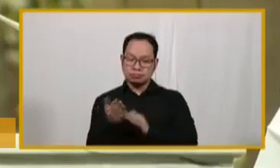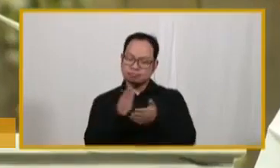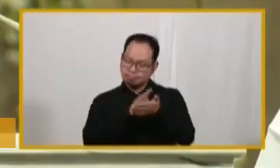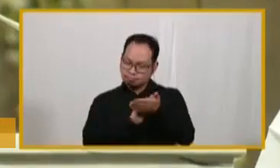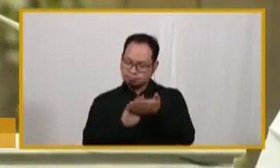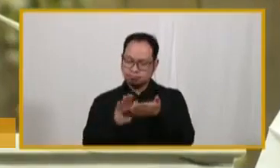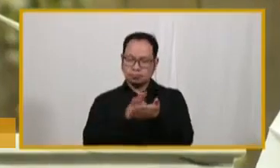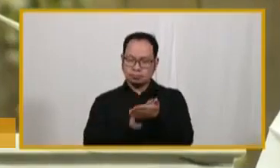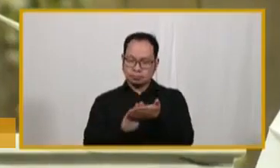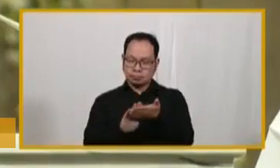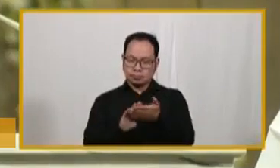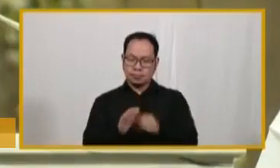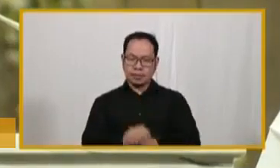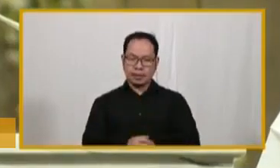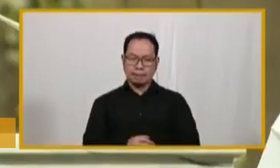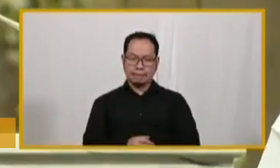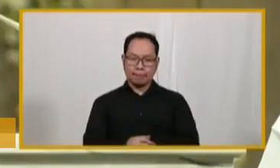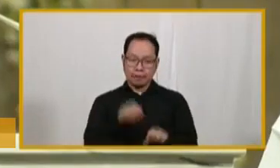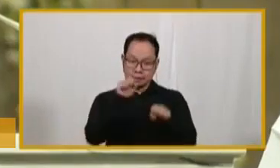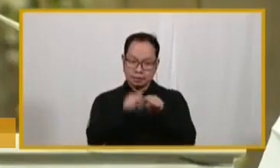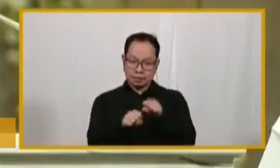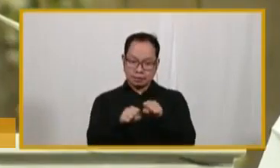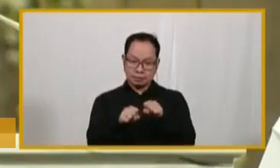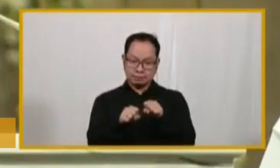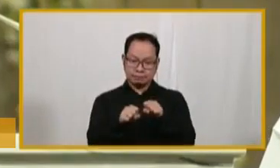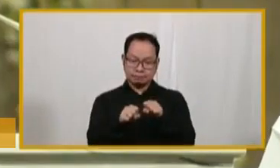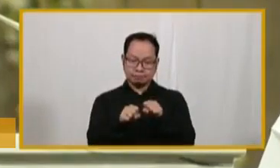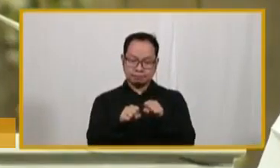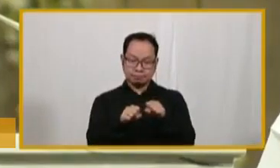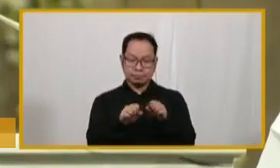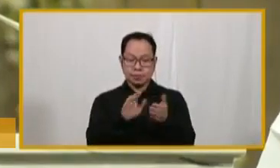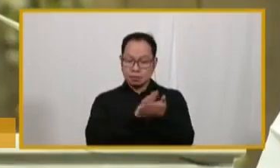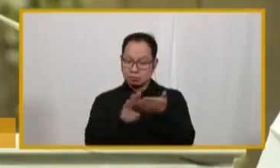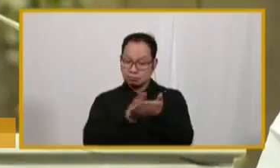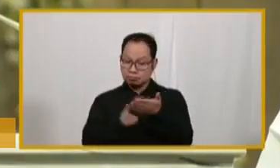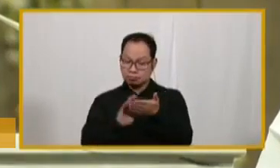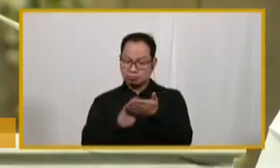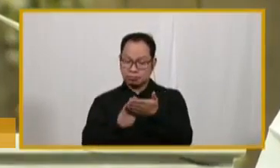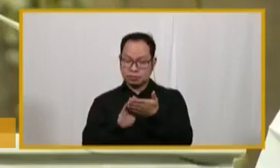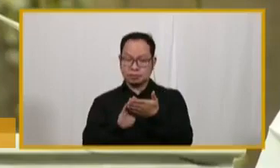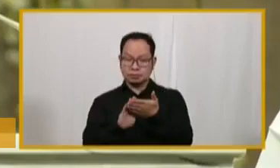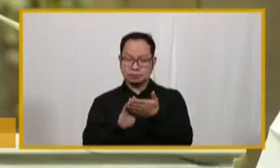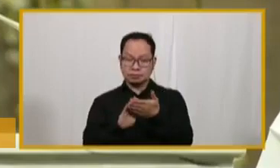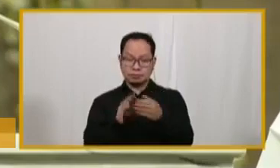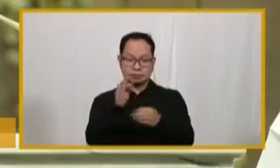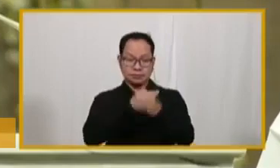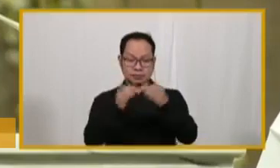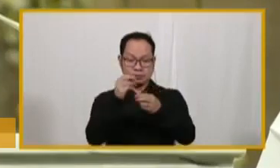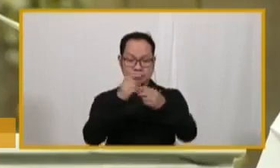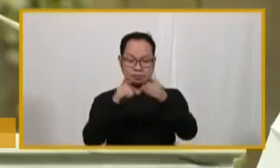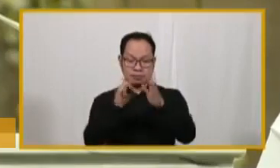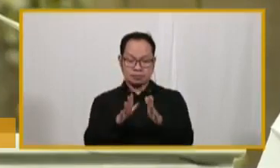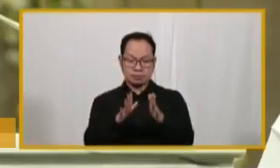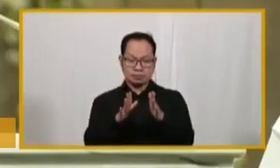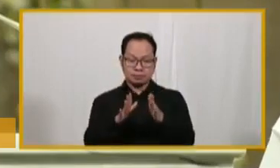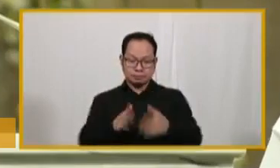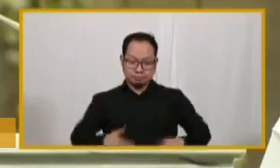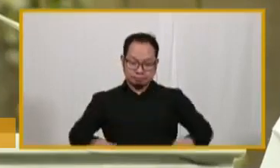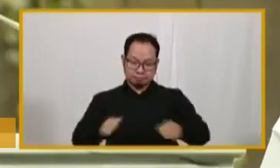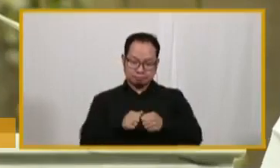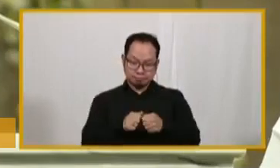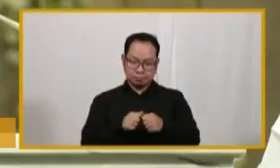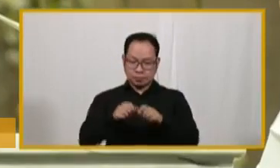clean." So when he had washed their feet and put his garments back and reclined at table